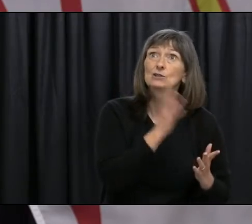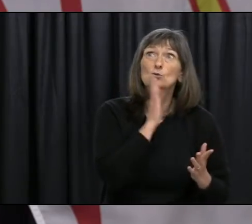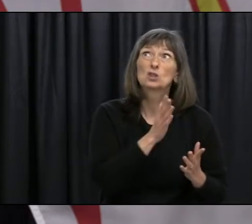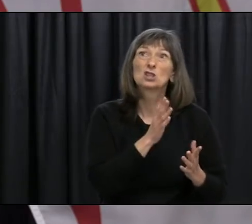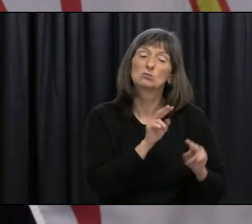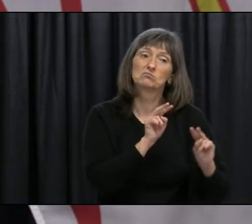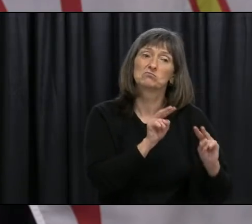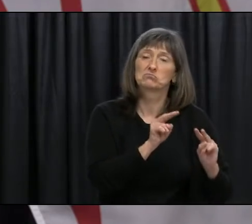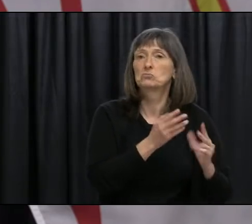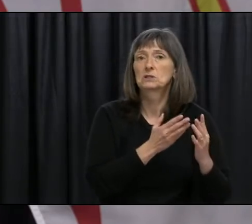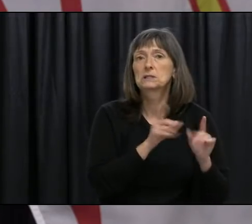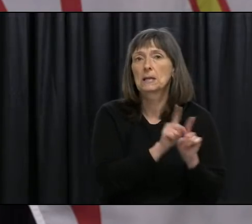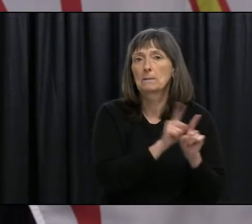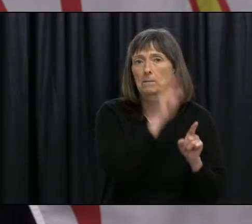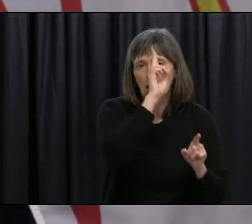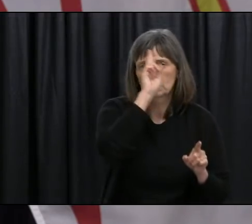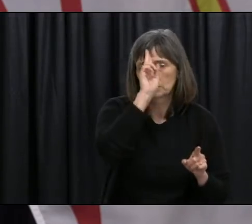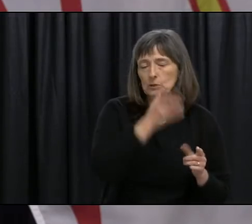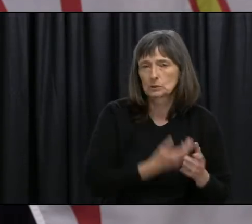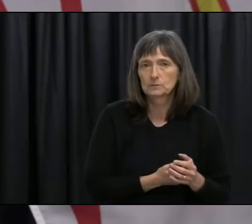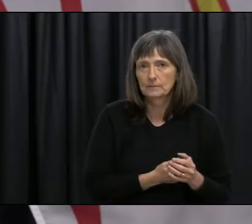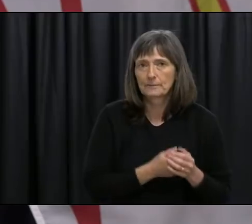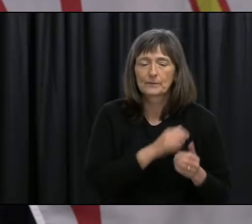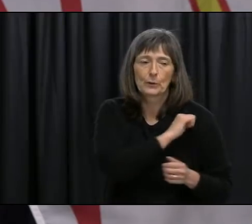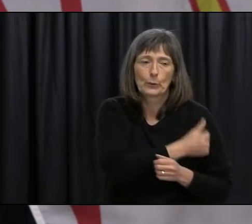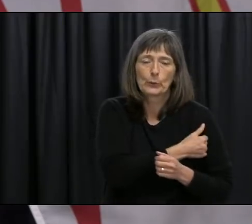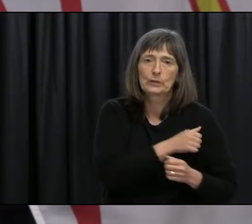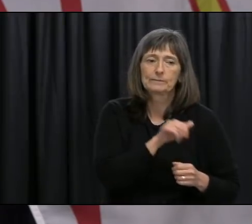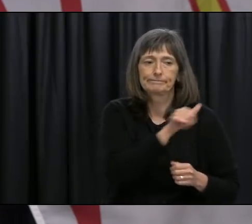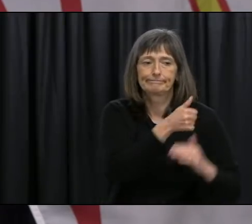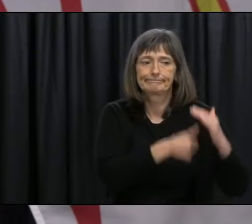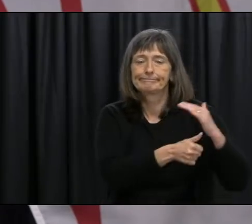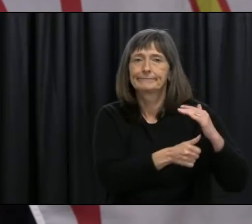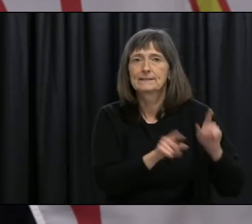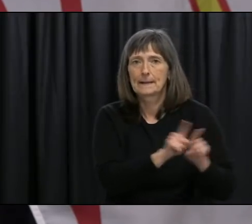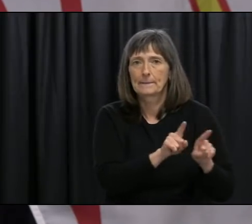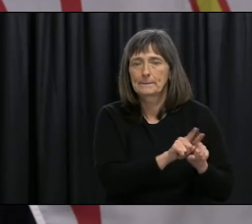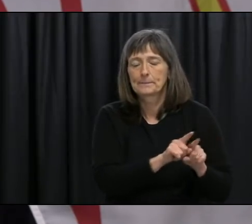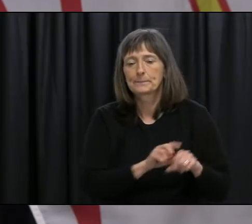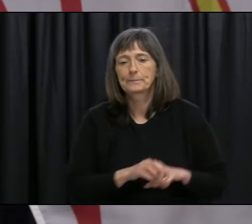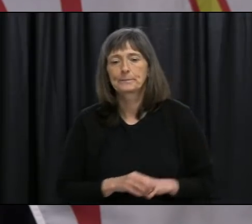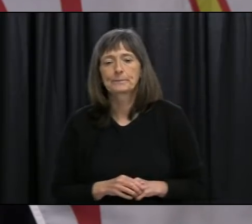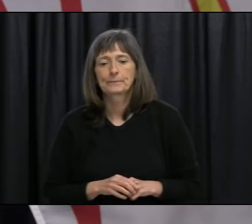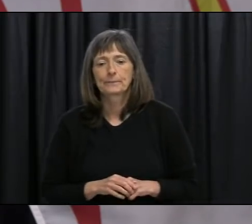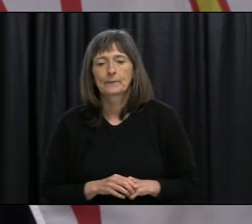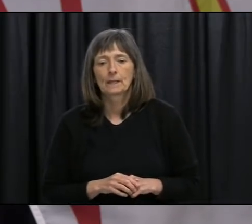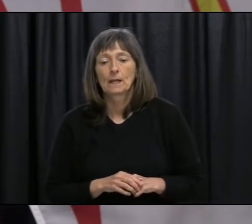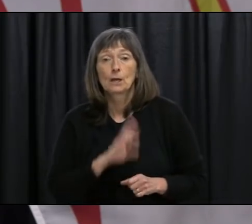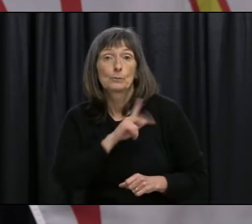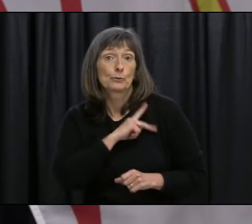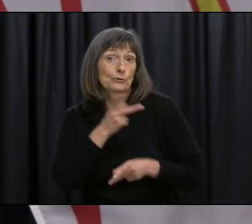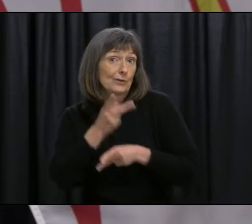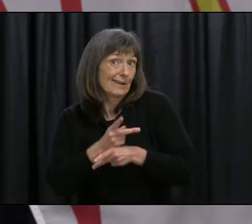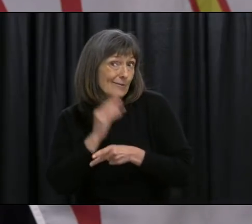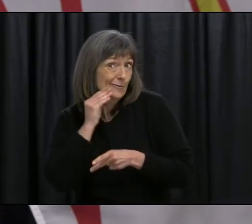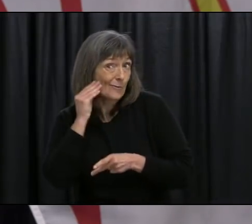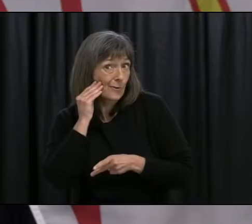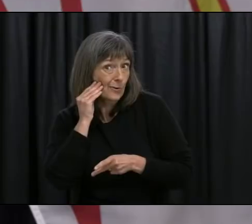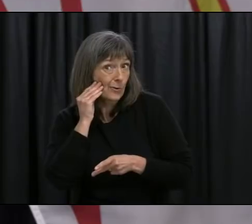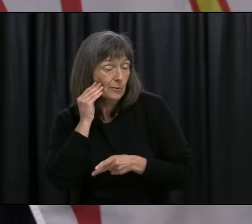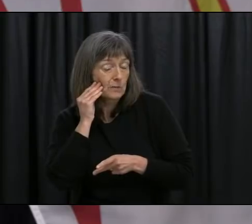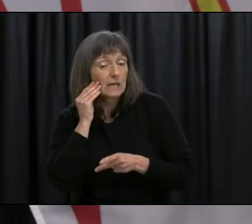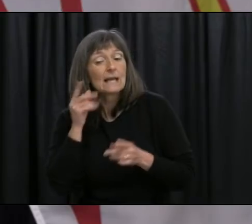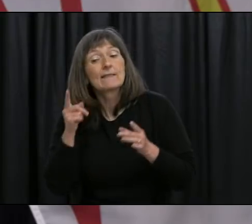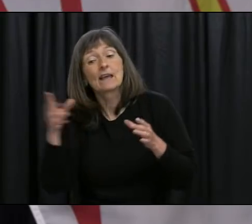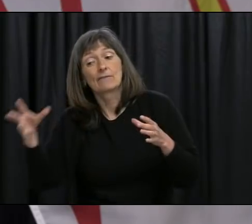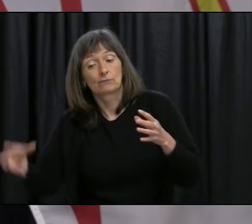will be monitored and dictated by the regional health authorities. And personal care homes have also been